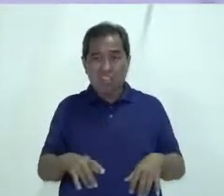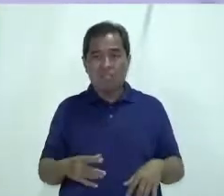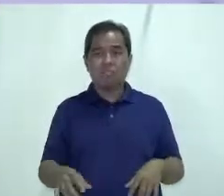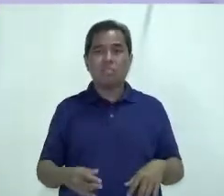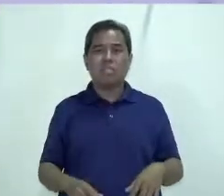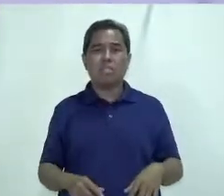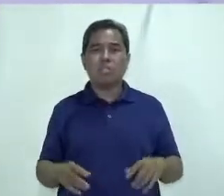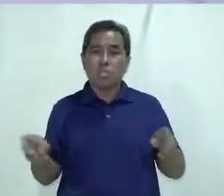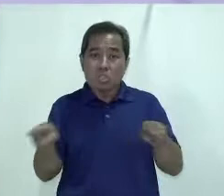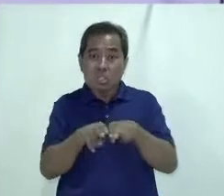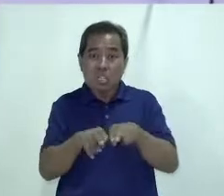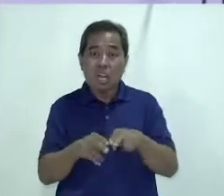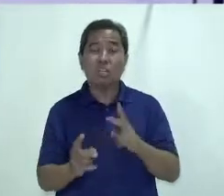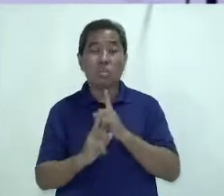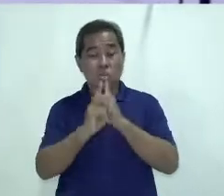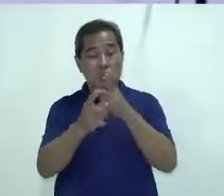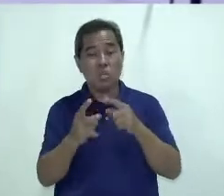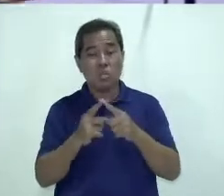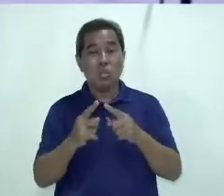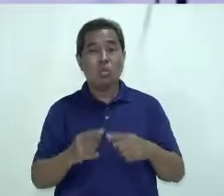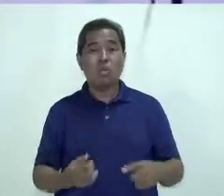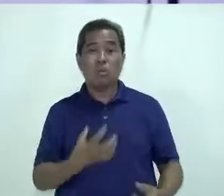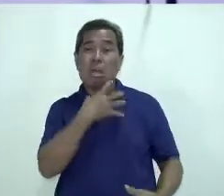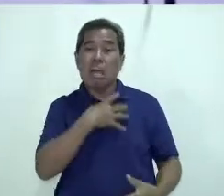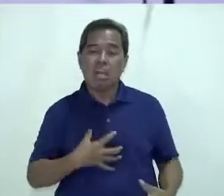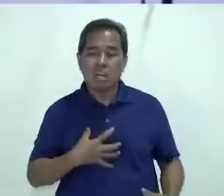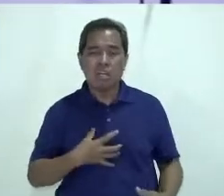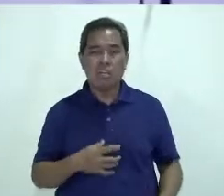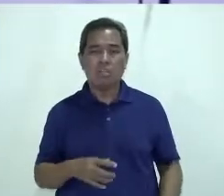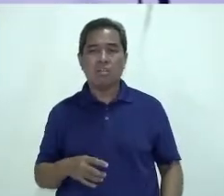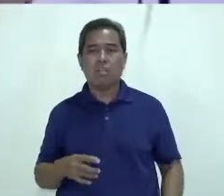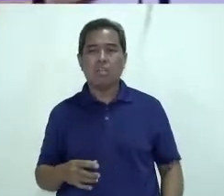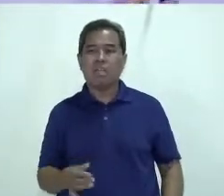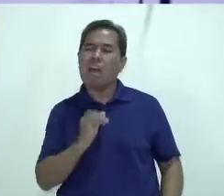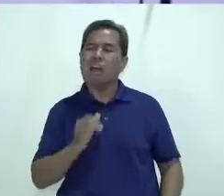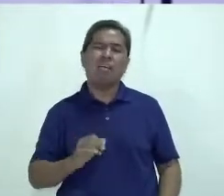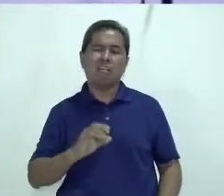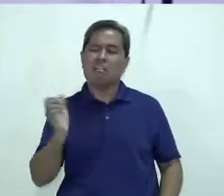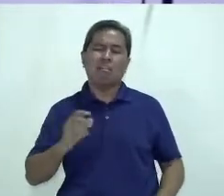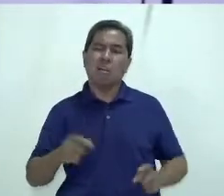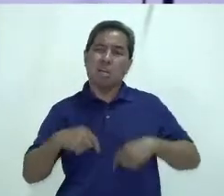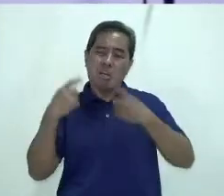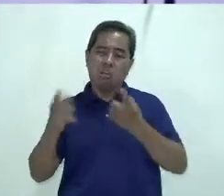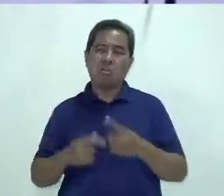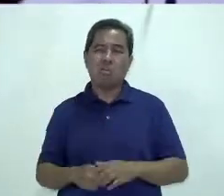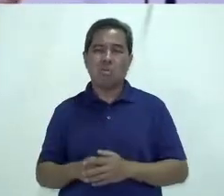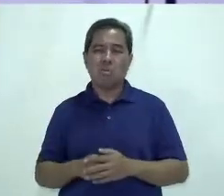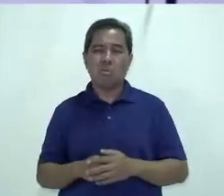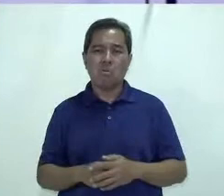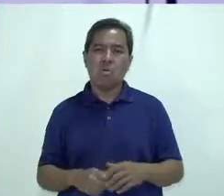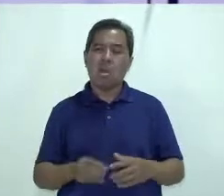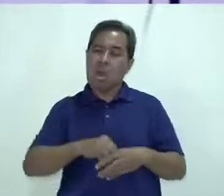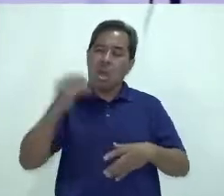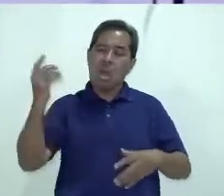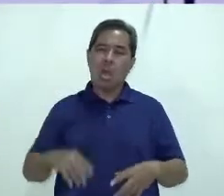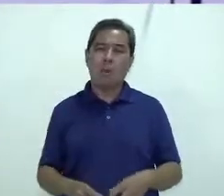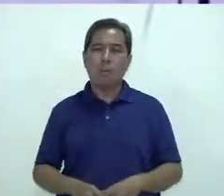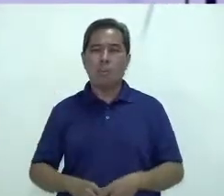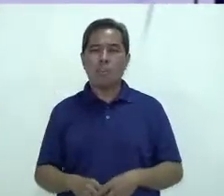complain. Man, I've been stuck in the house for more than a year. I can't go anywhere. The natural response is